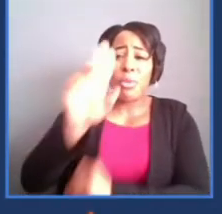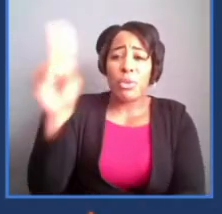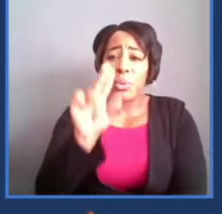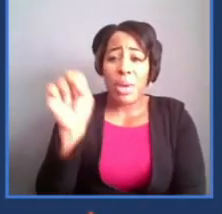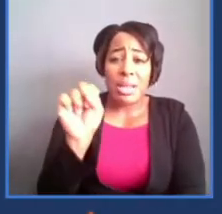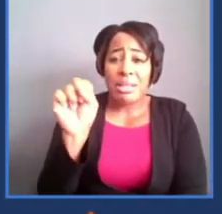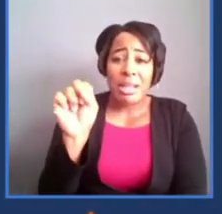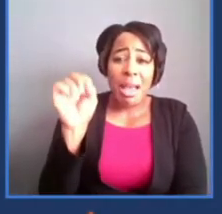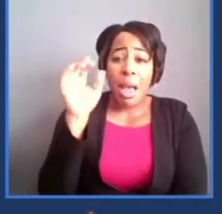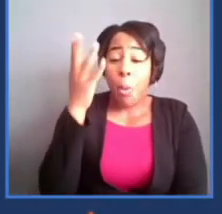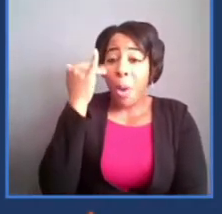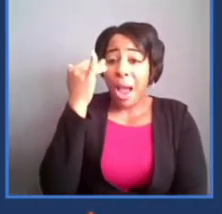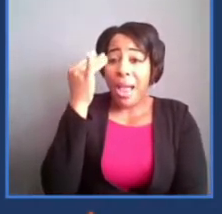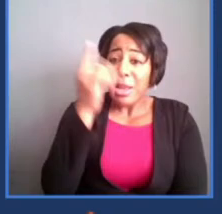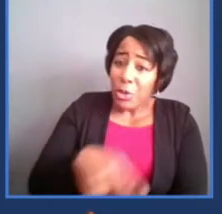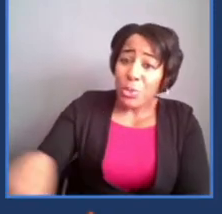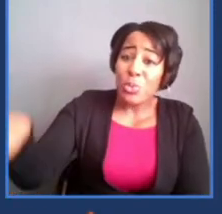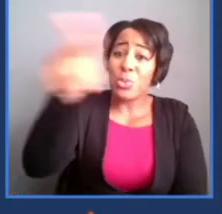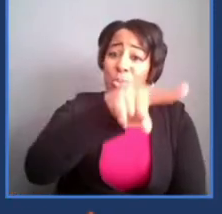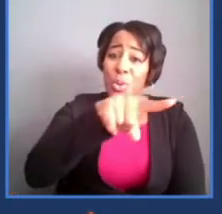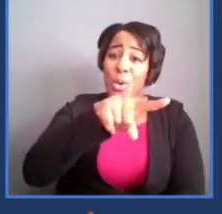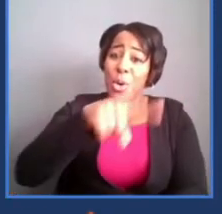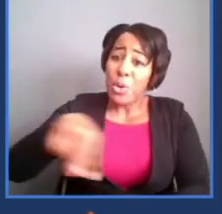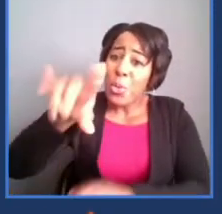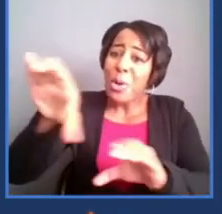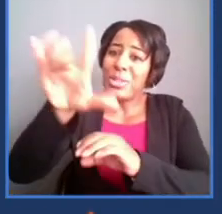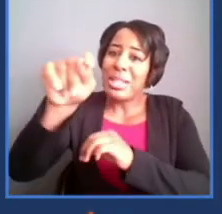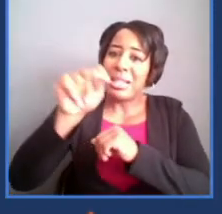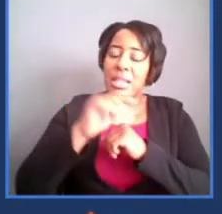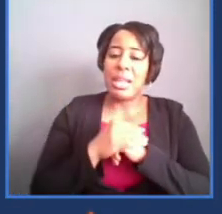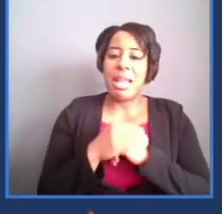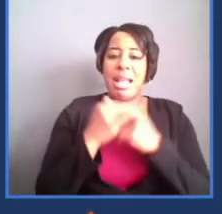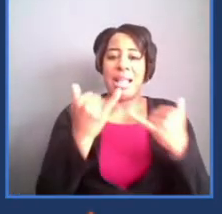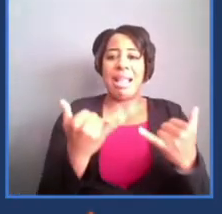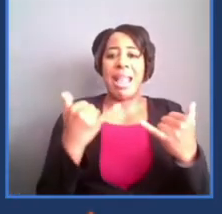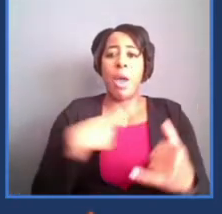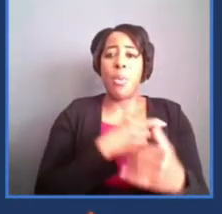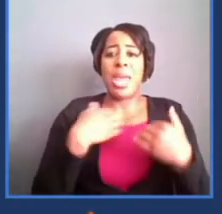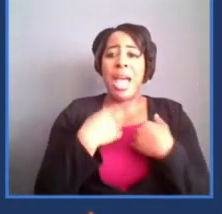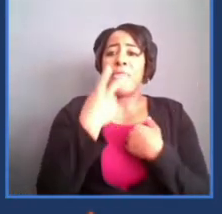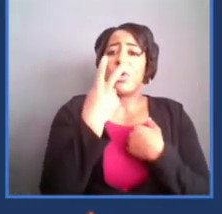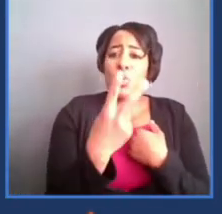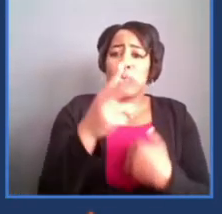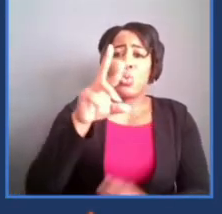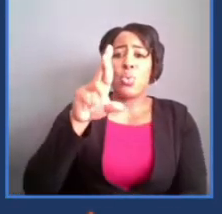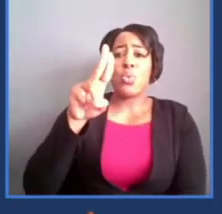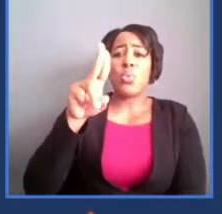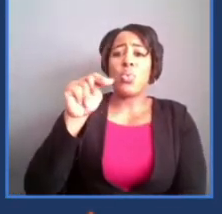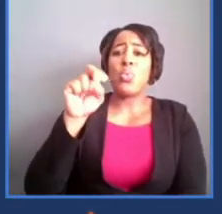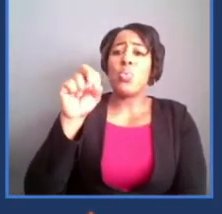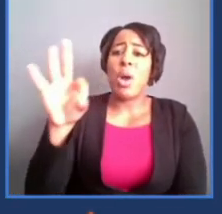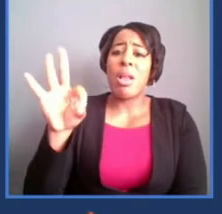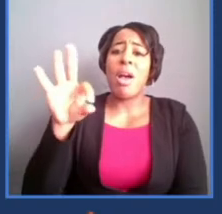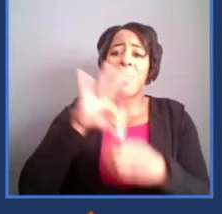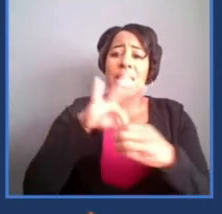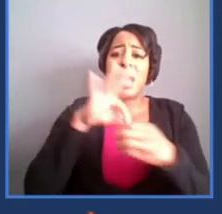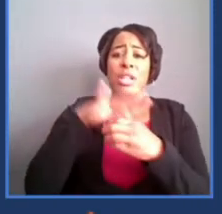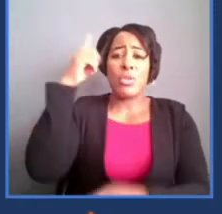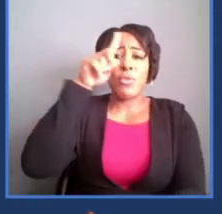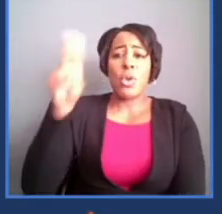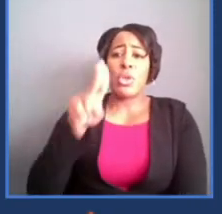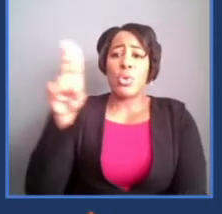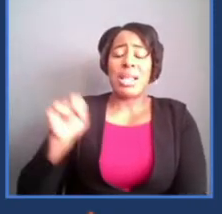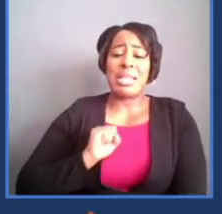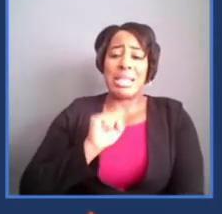And now hosting two runoff elections for the United States Senate to determine control of the